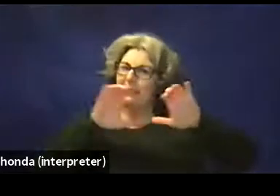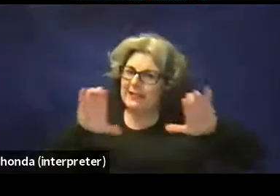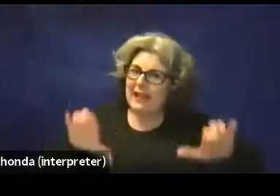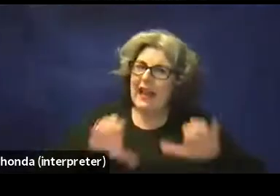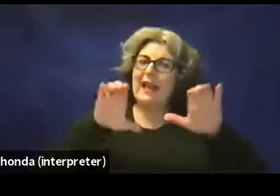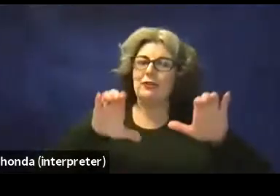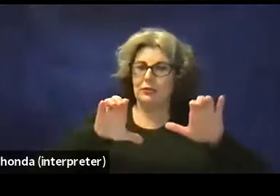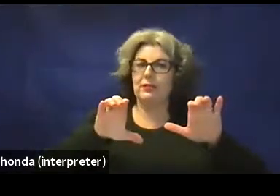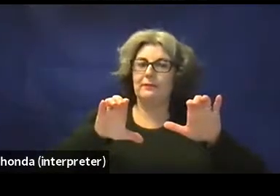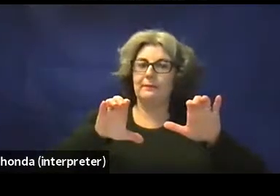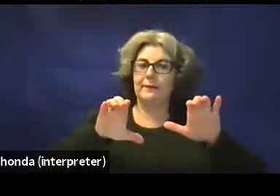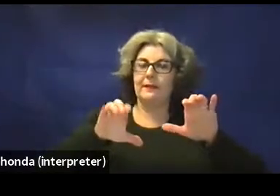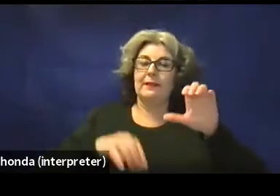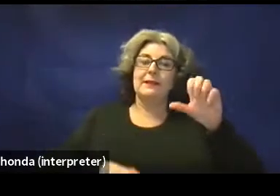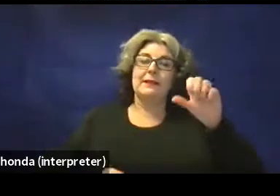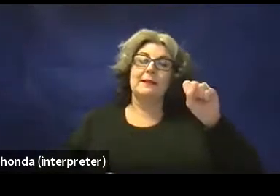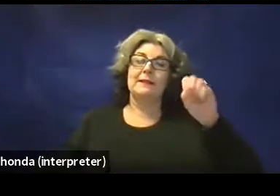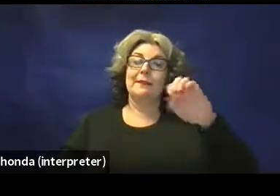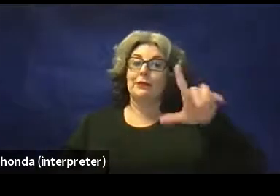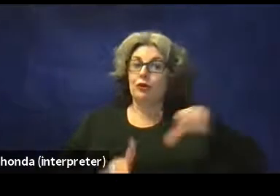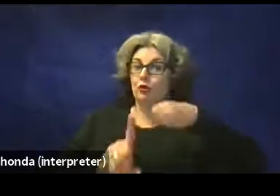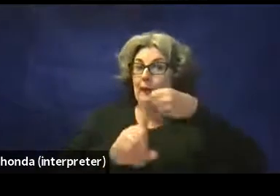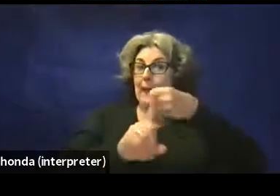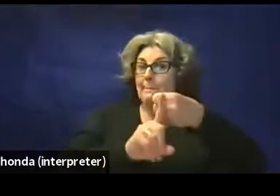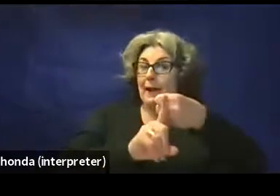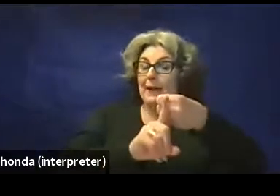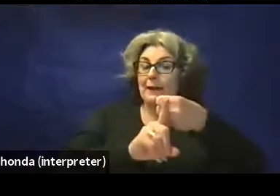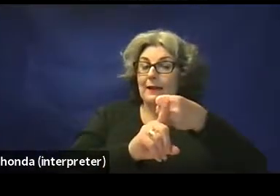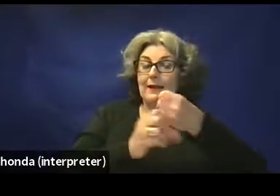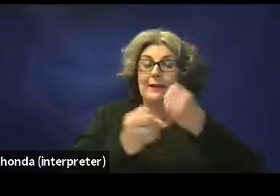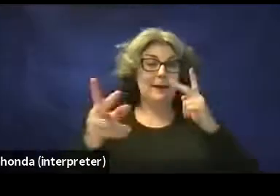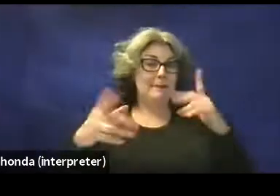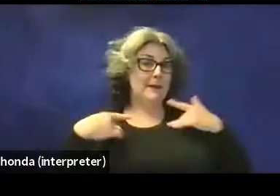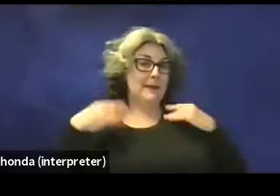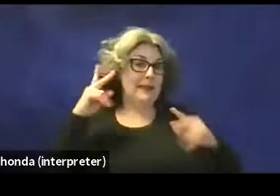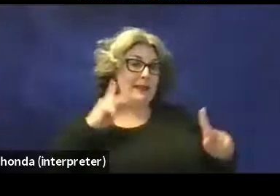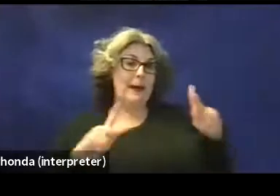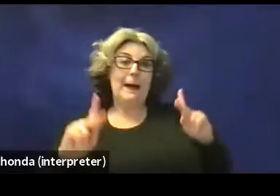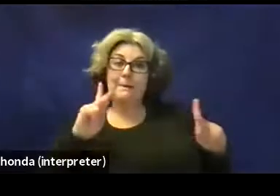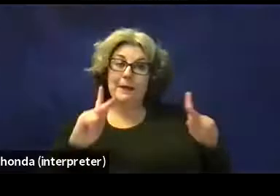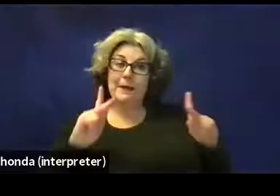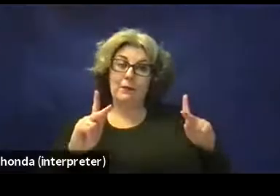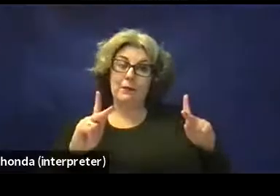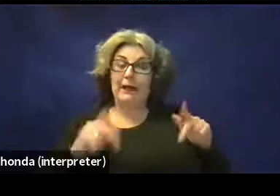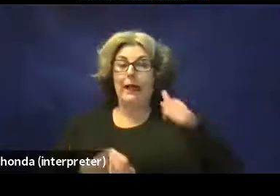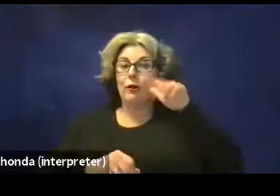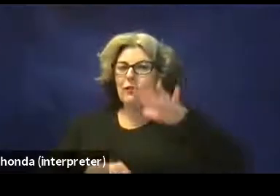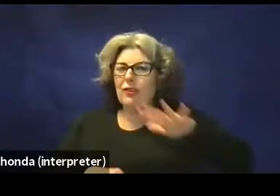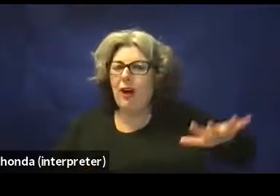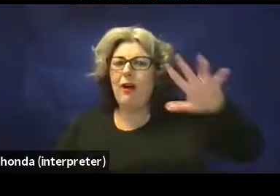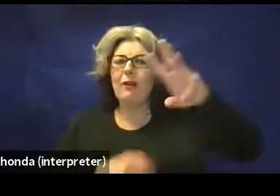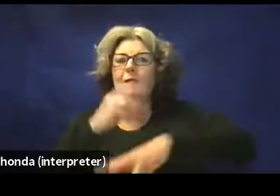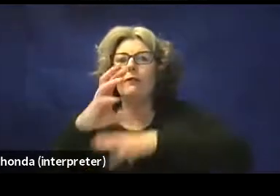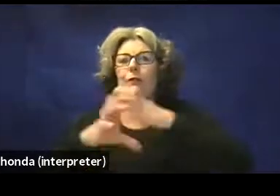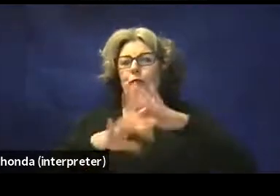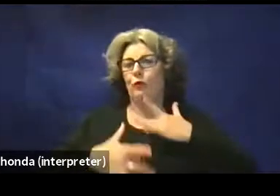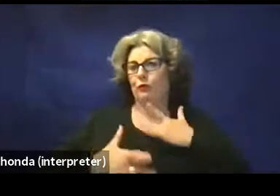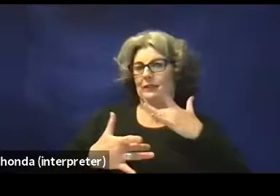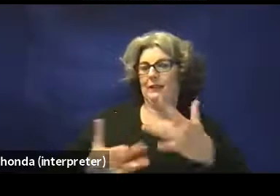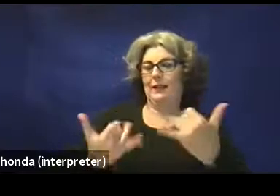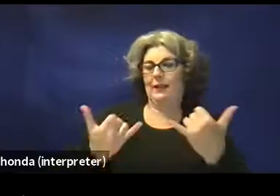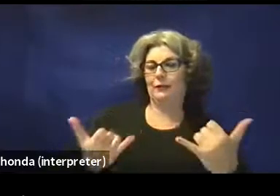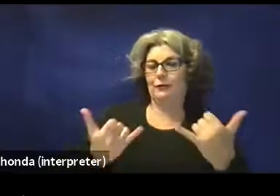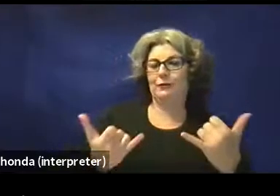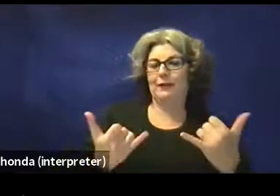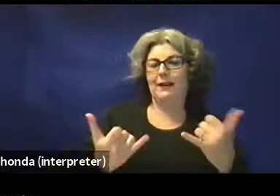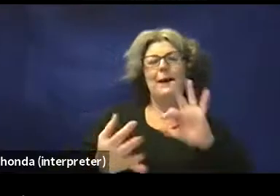that you can take, this social impact that so many young people today, and very much so many girls around the world, are so inclined. That is